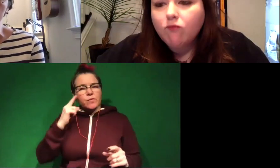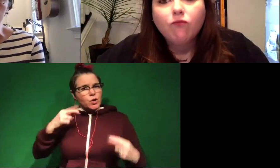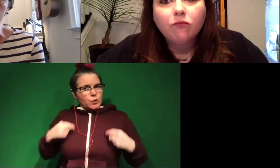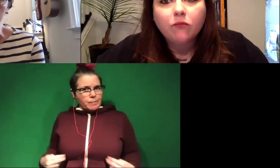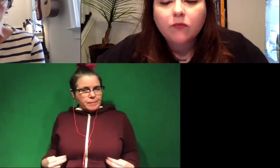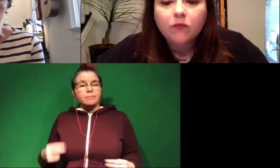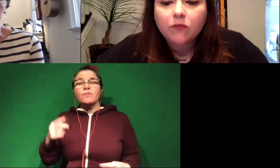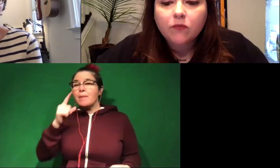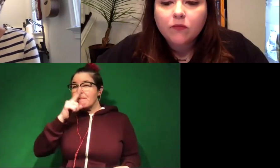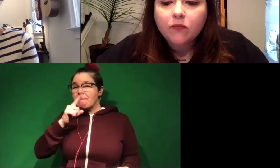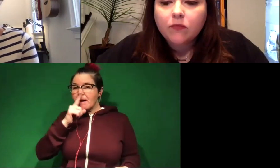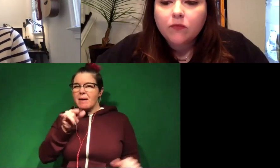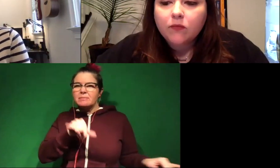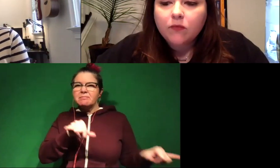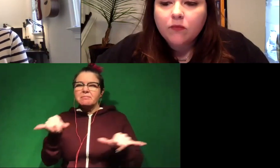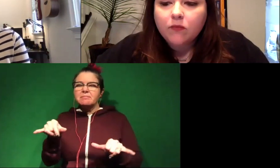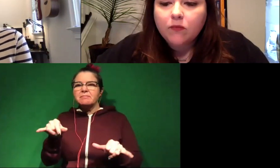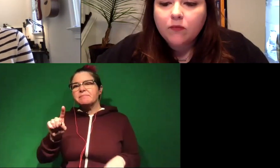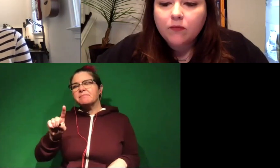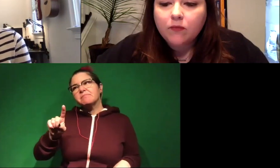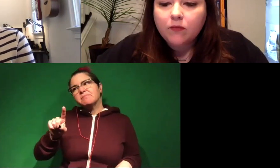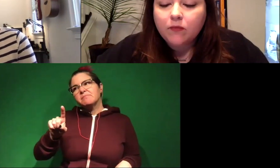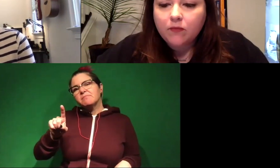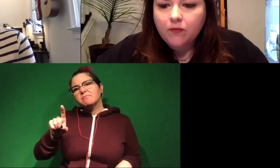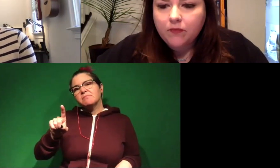For a mouse, that would be like between the first,